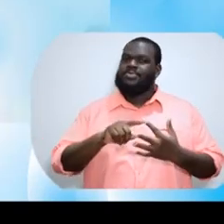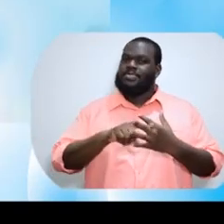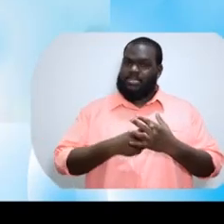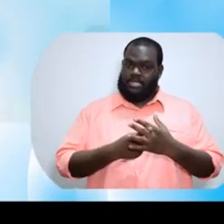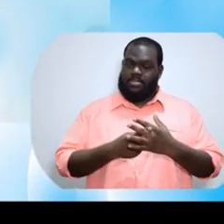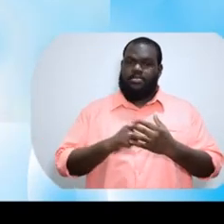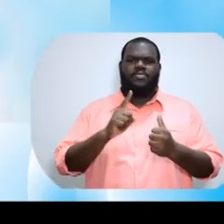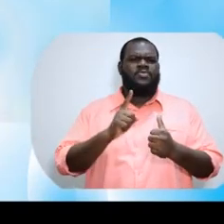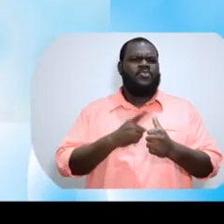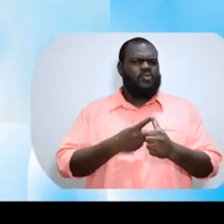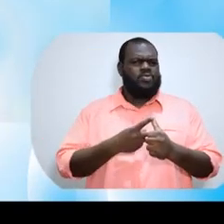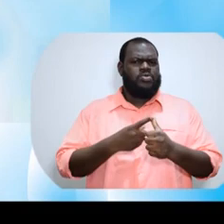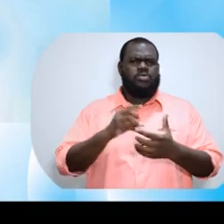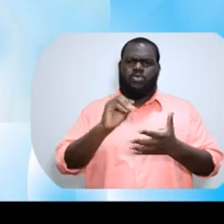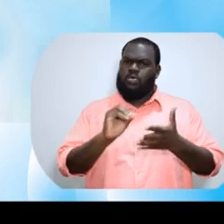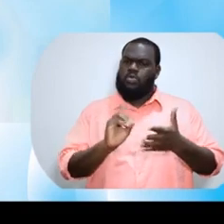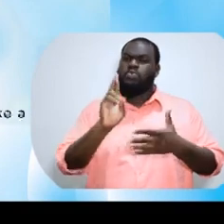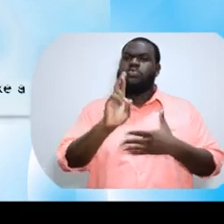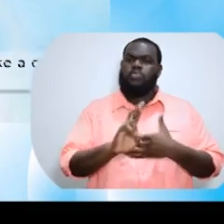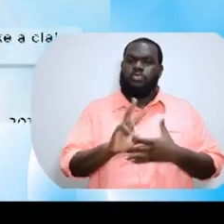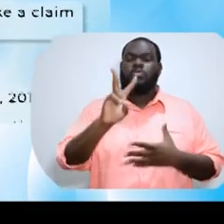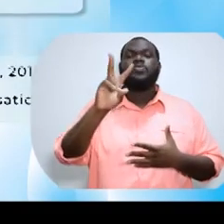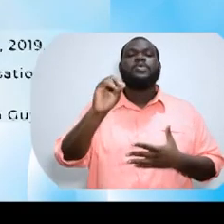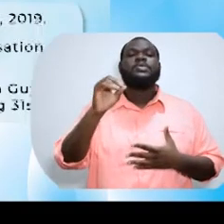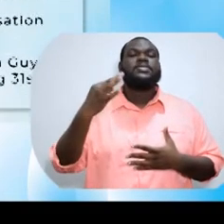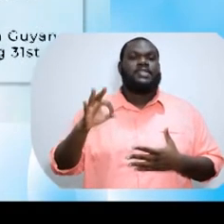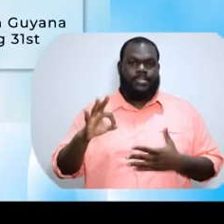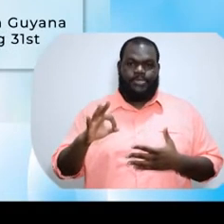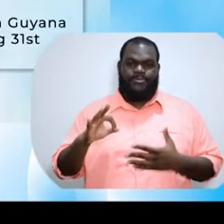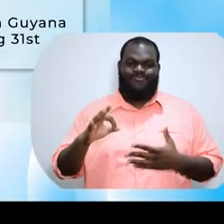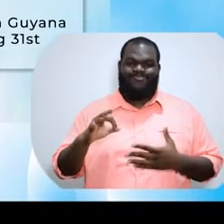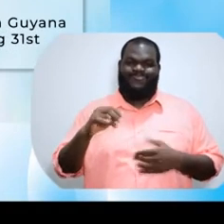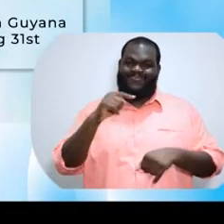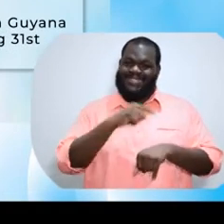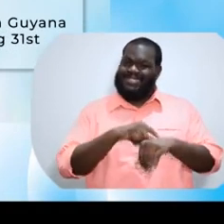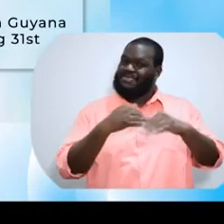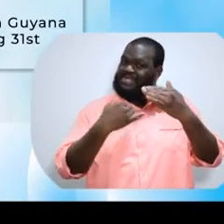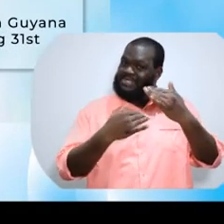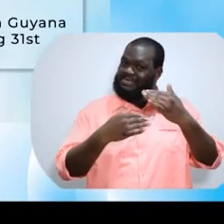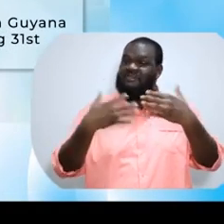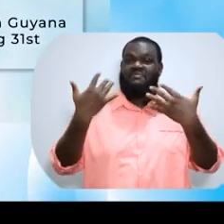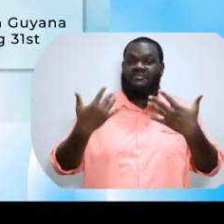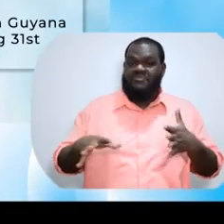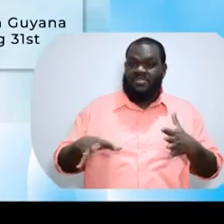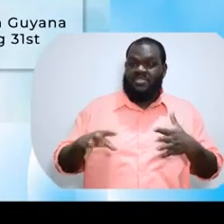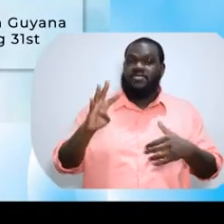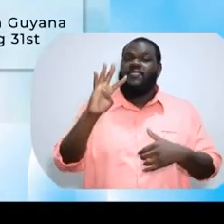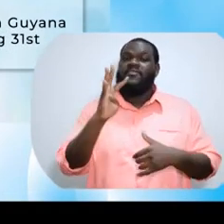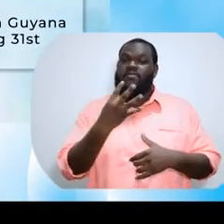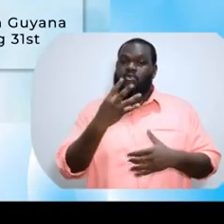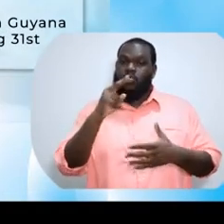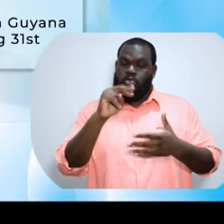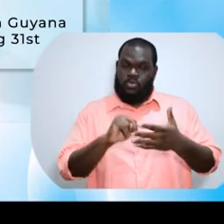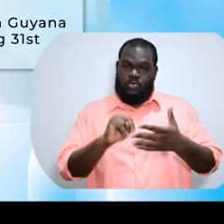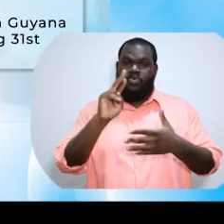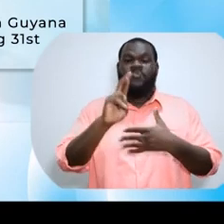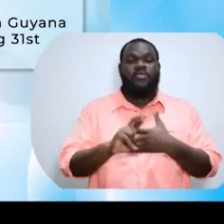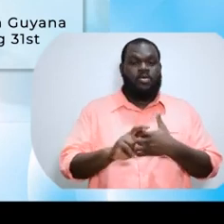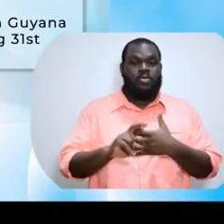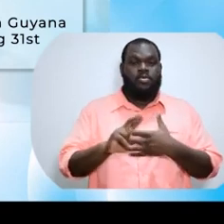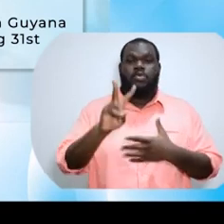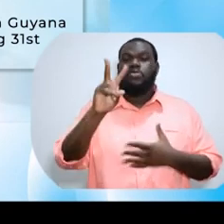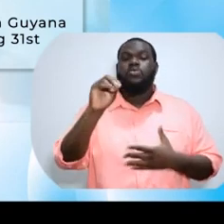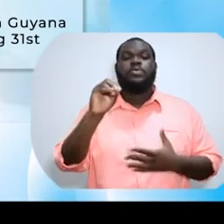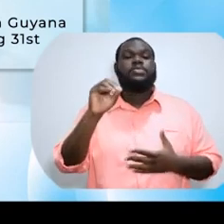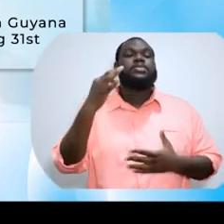exercise from the 1st of October 2019. Persons have until the 4th of November 2019 to make a claim to